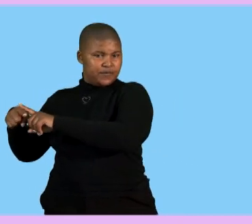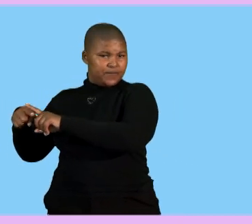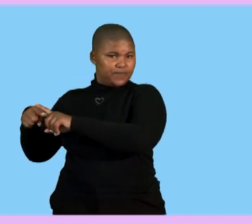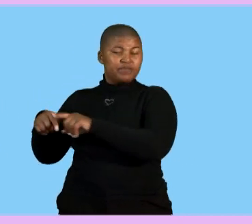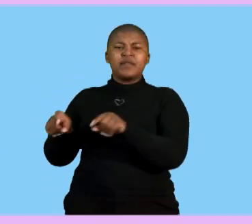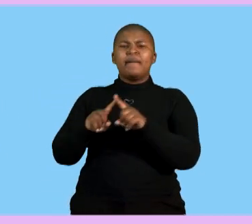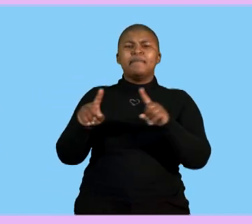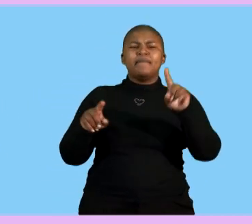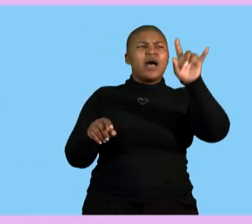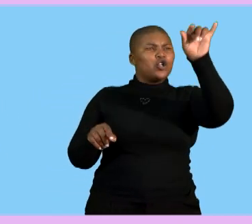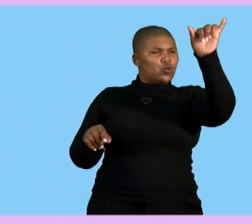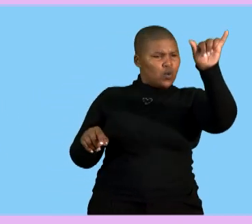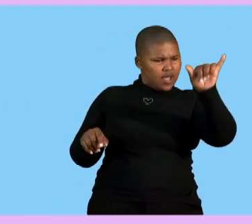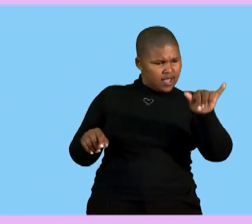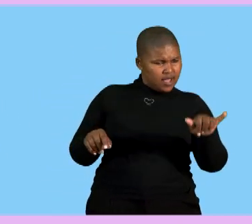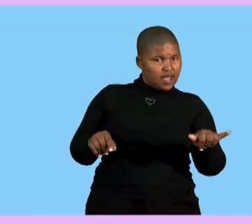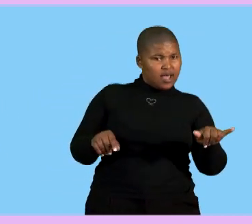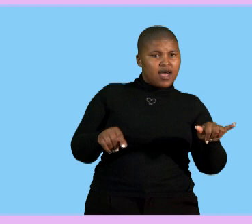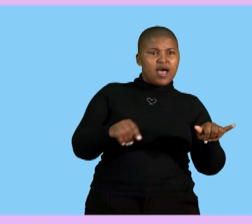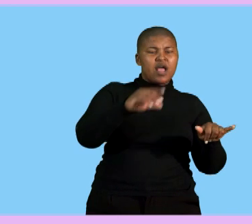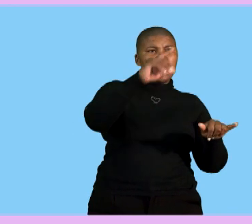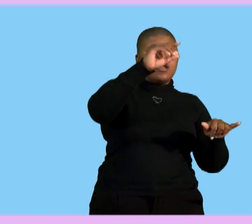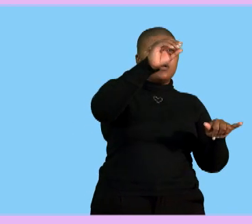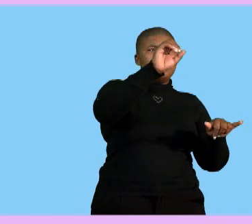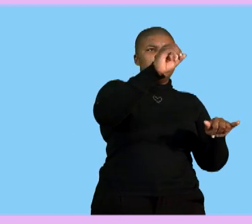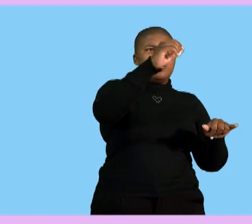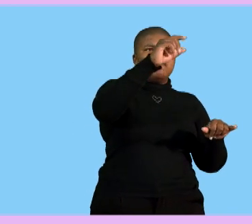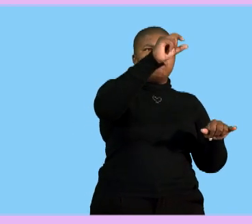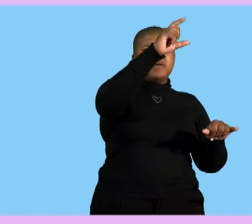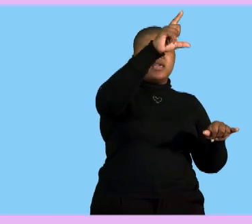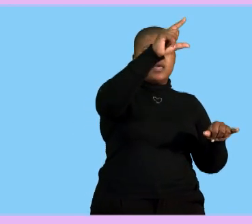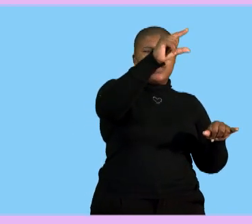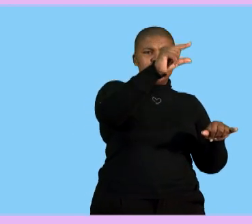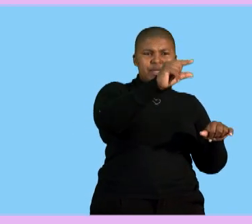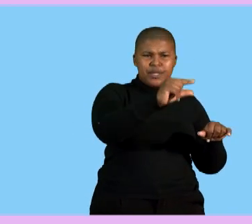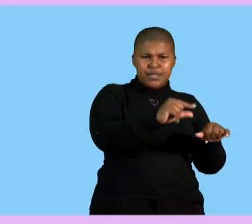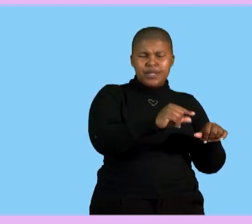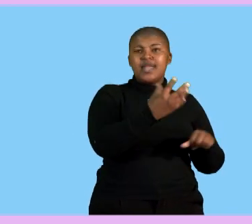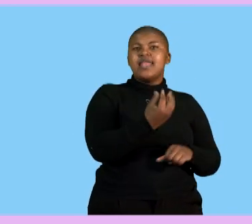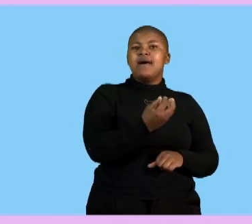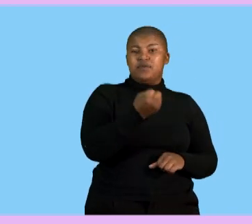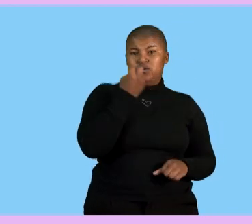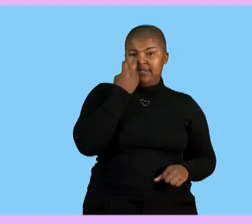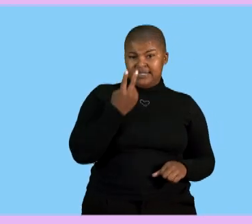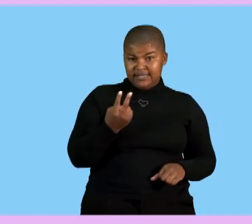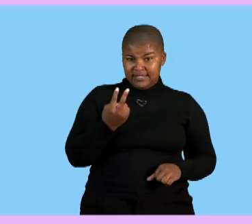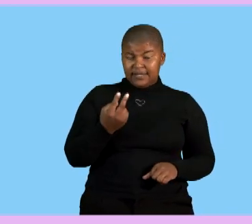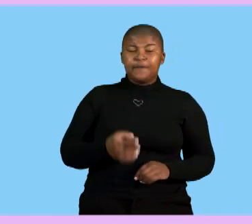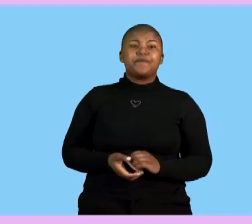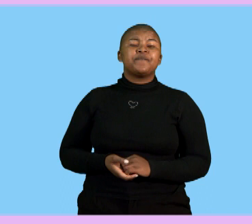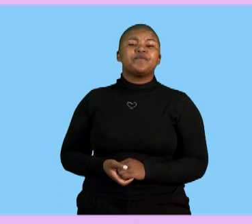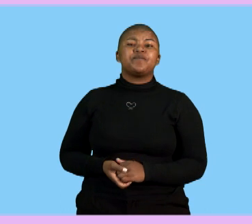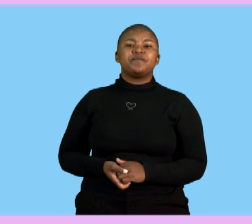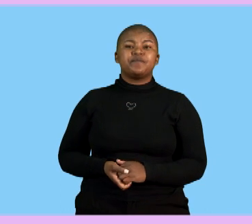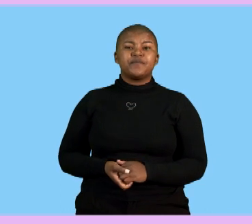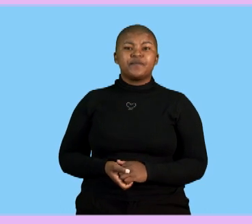y is getting smaller. And then for all the people, the number